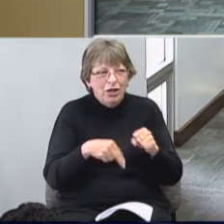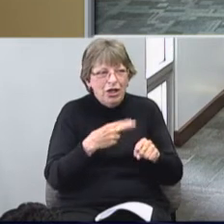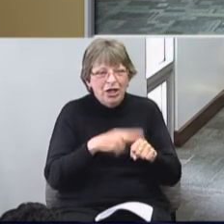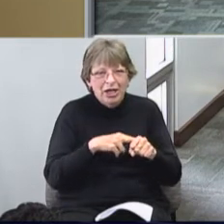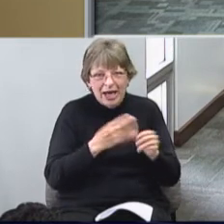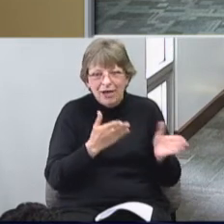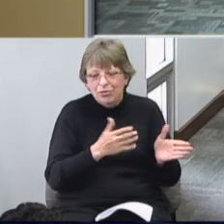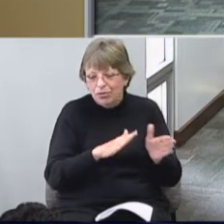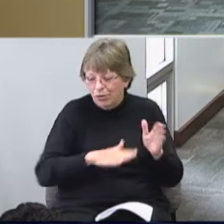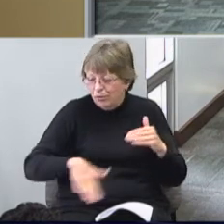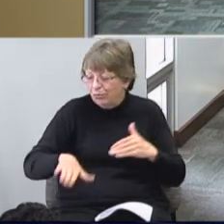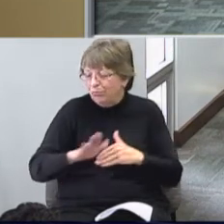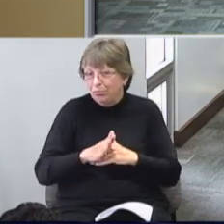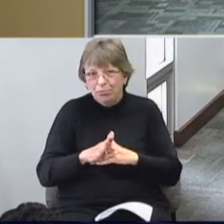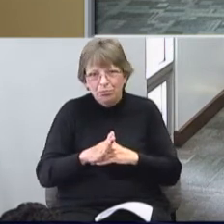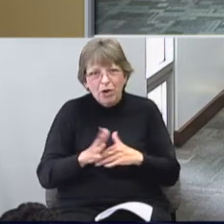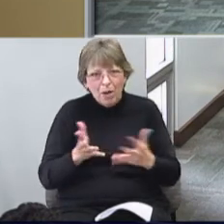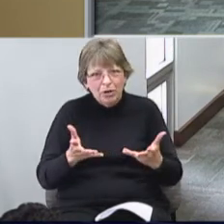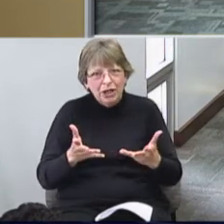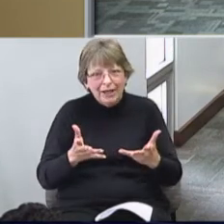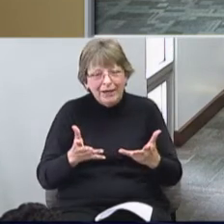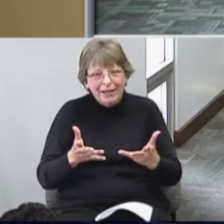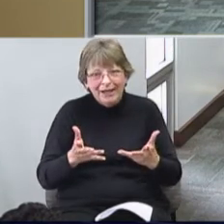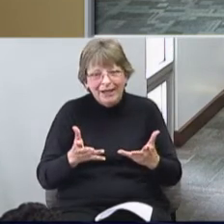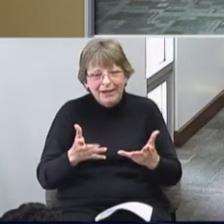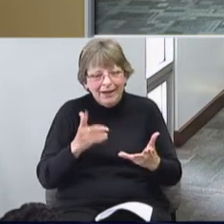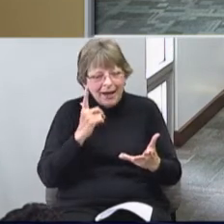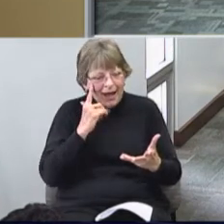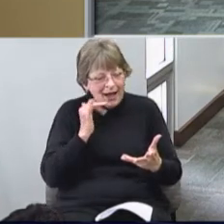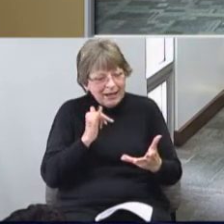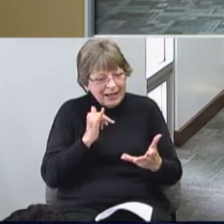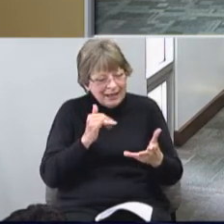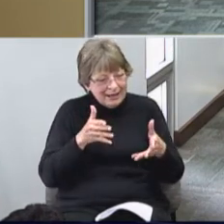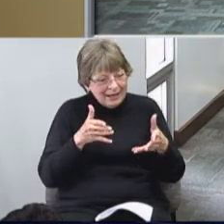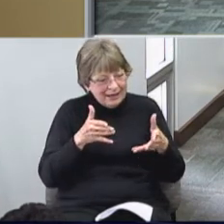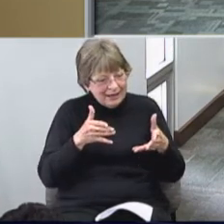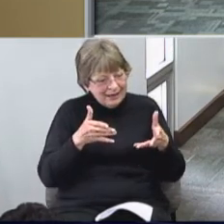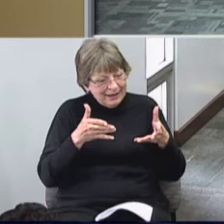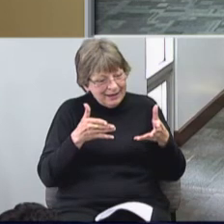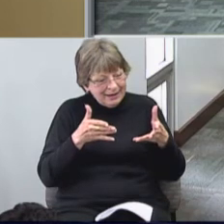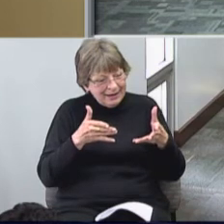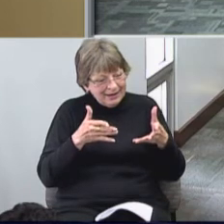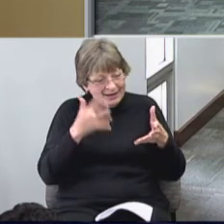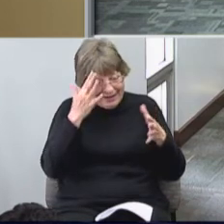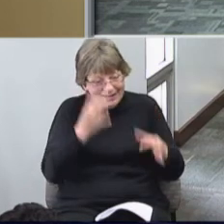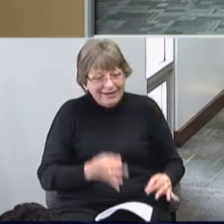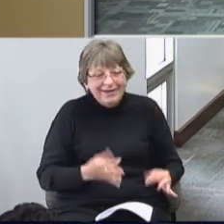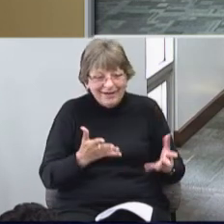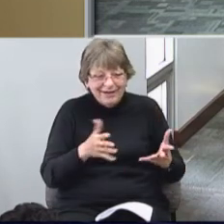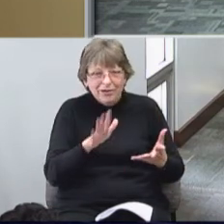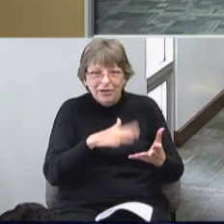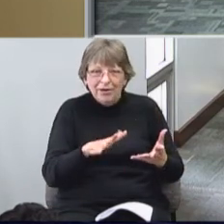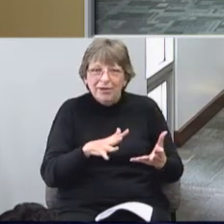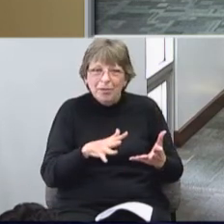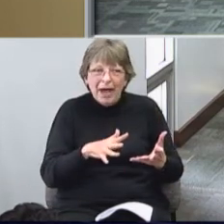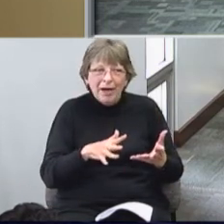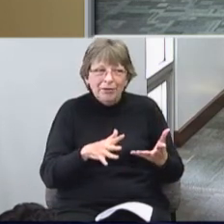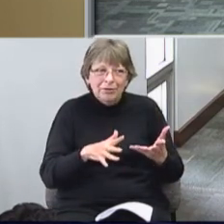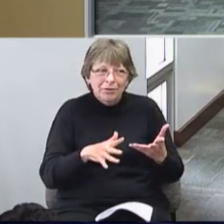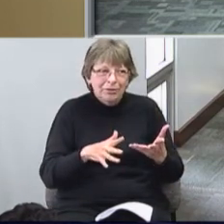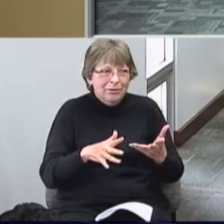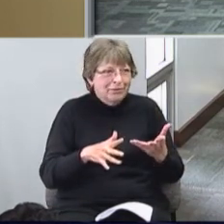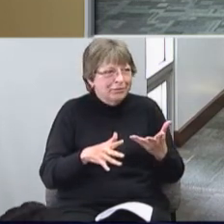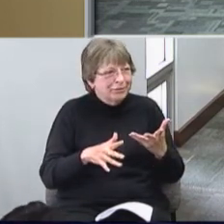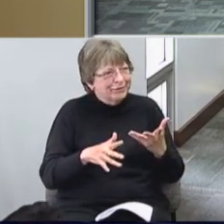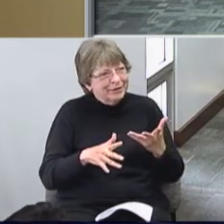complaint basis only. So I think it's a way of taking a stand without taking a stand. So if we're going to adopt the ordinance, adopt